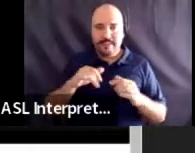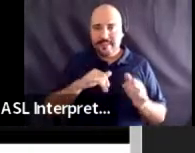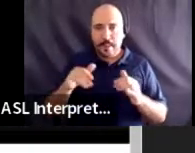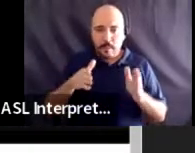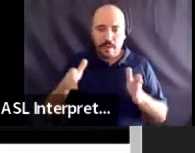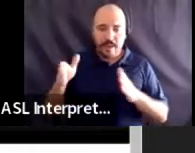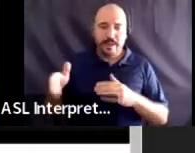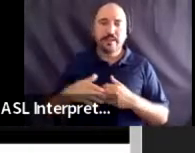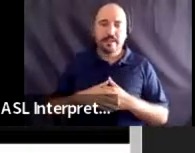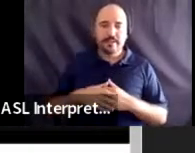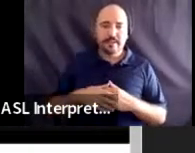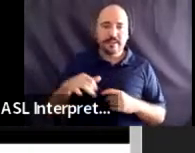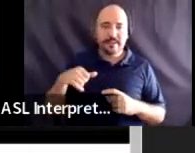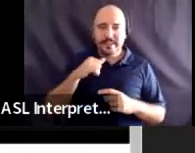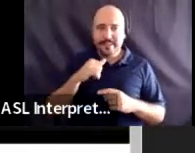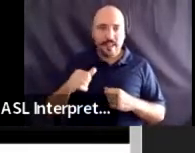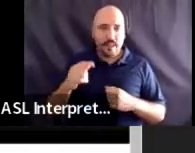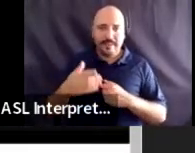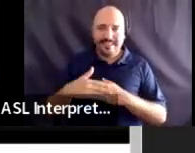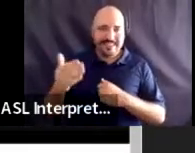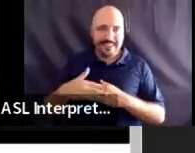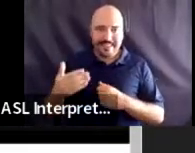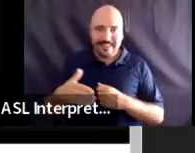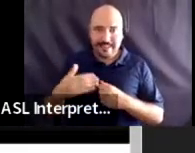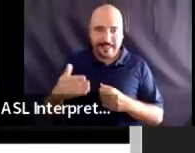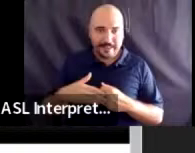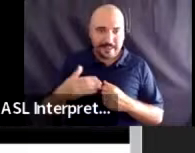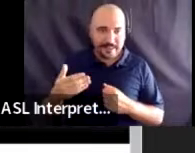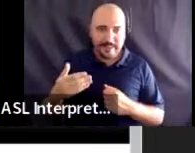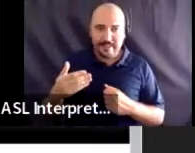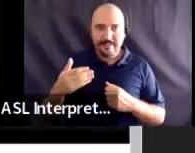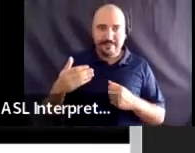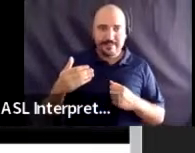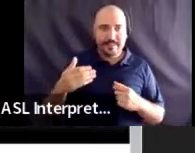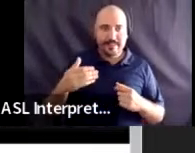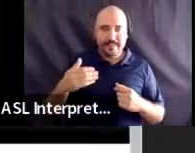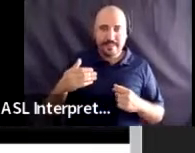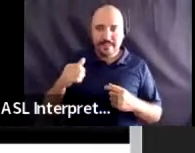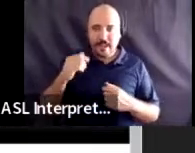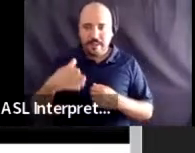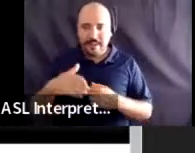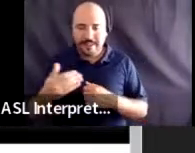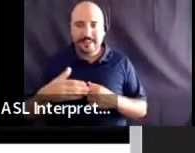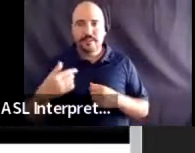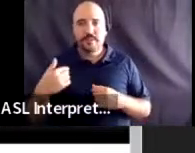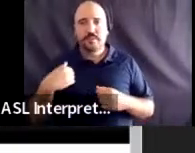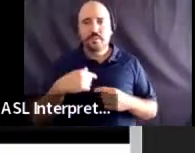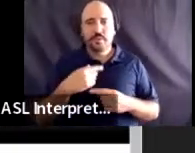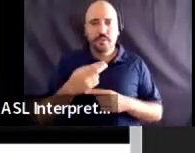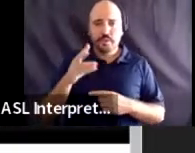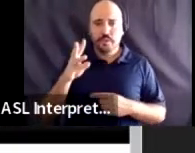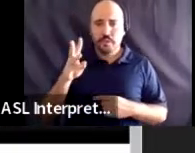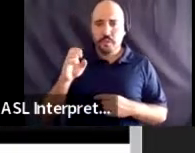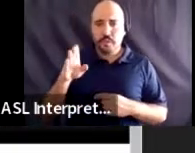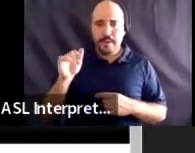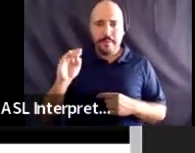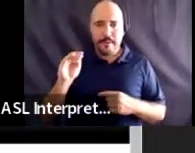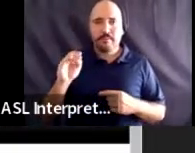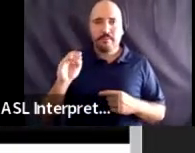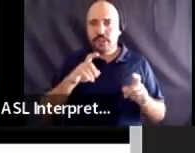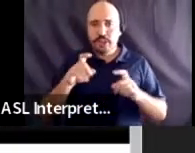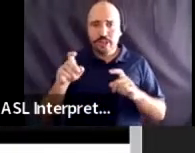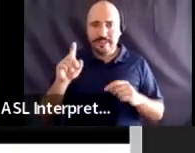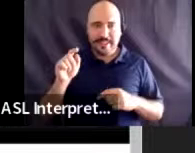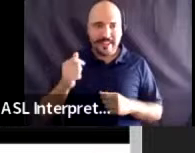not always an easy task in and of itself. Absolutely. We use the WebAIM survey data every year, I